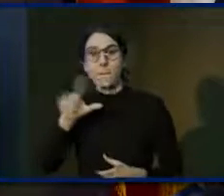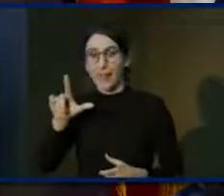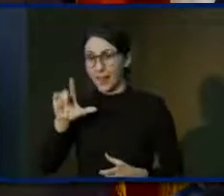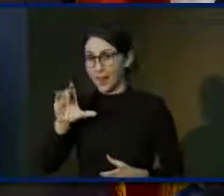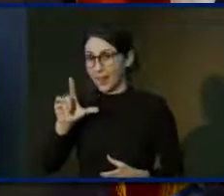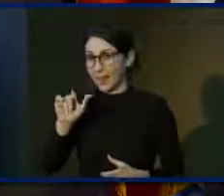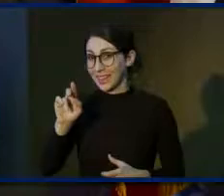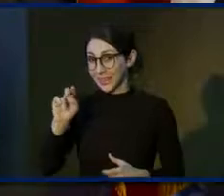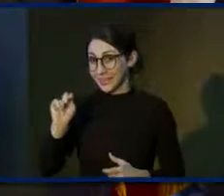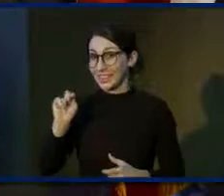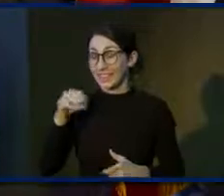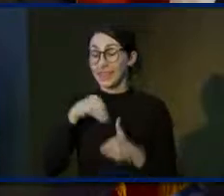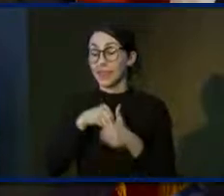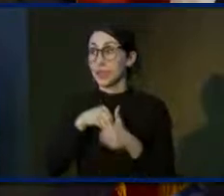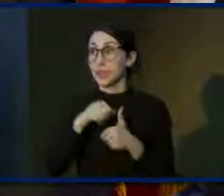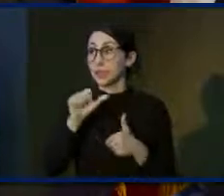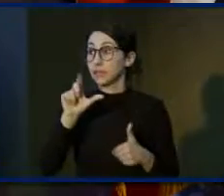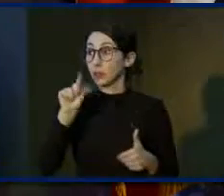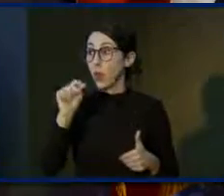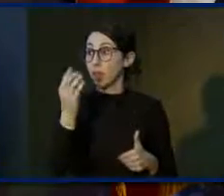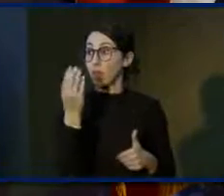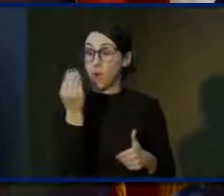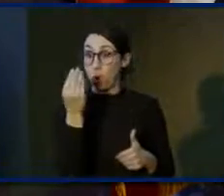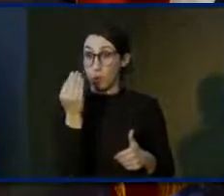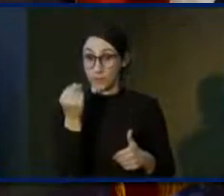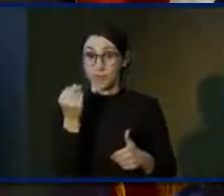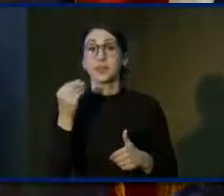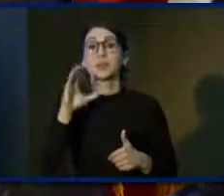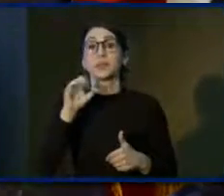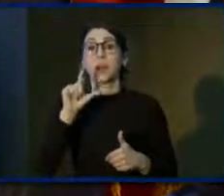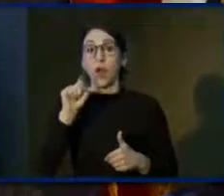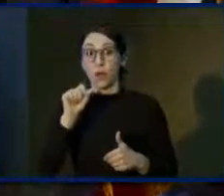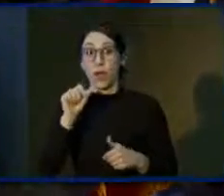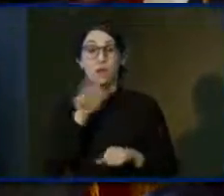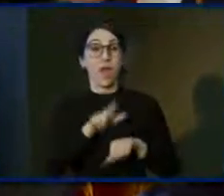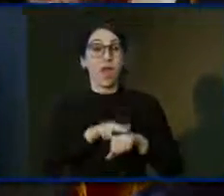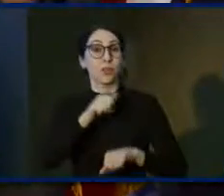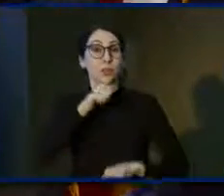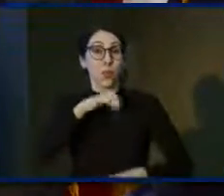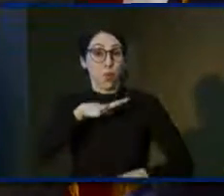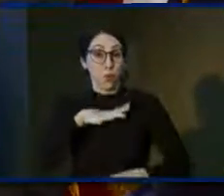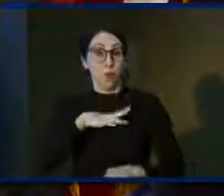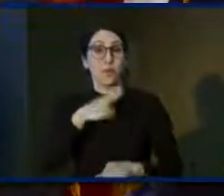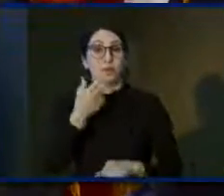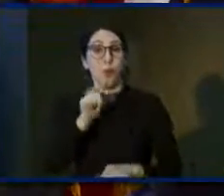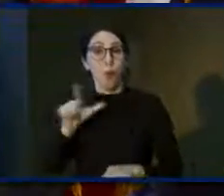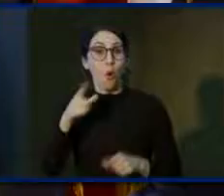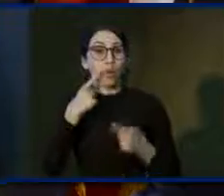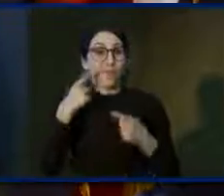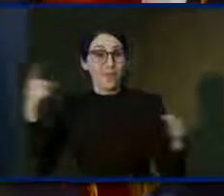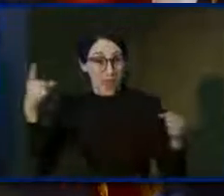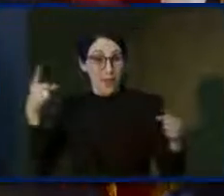she was inducted in the Colorado Women's Hall of Fame and the National Women's Hall of Fame in 2015. Once again,